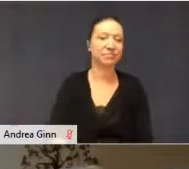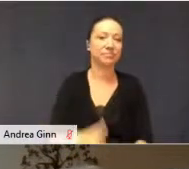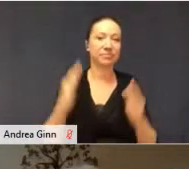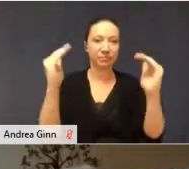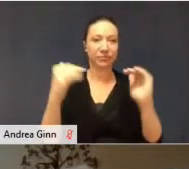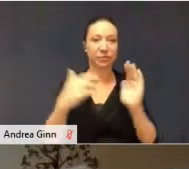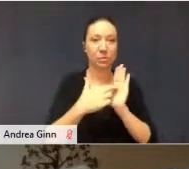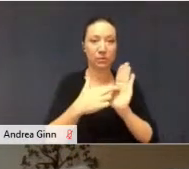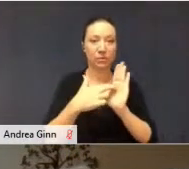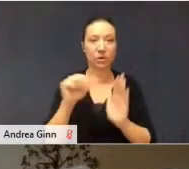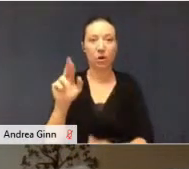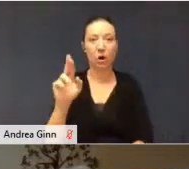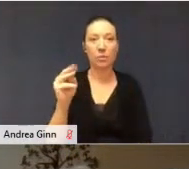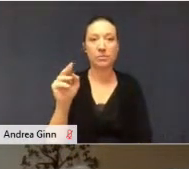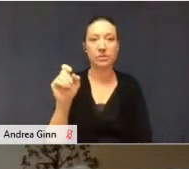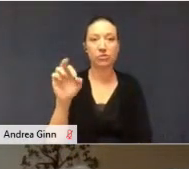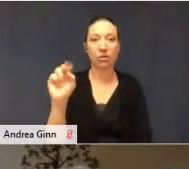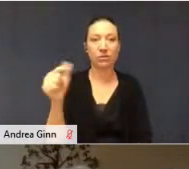Representative Armstrong.